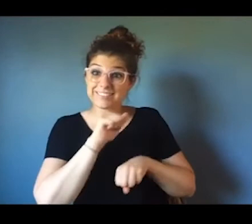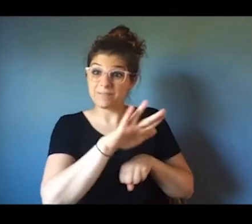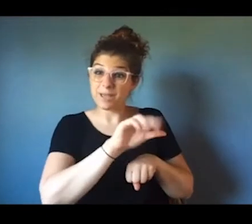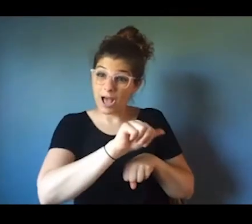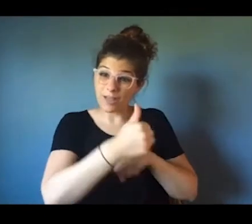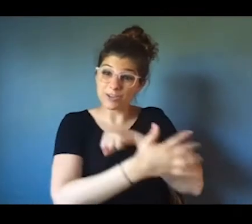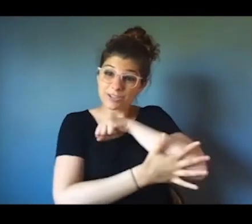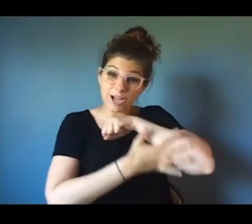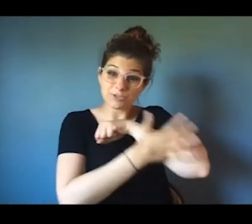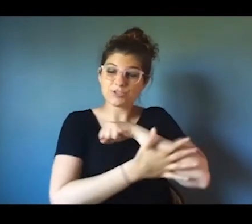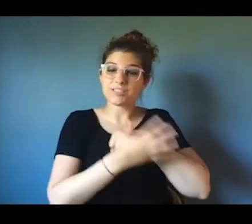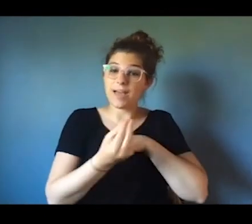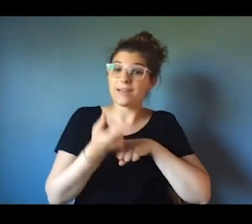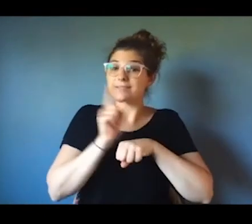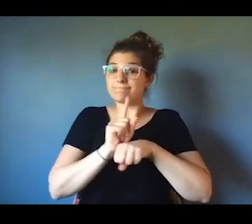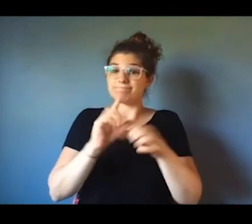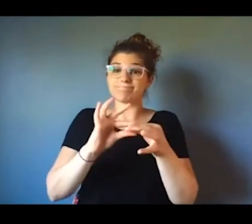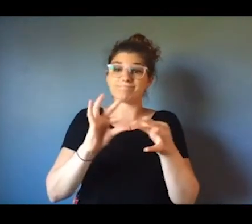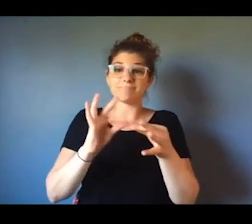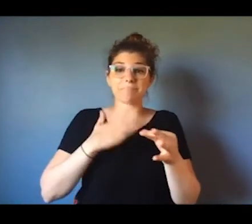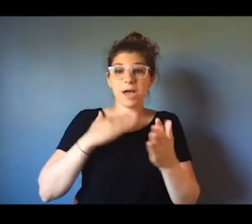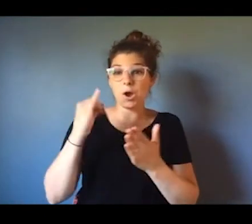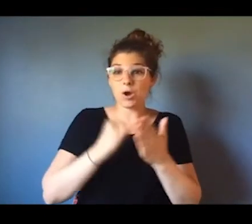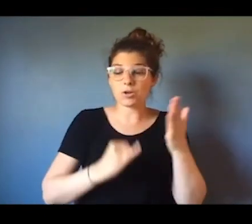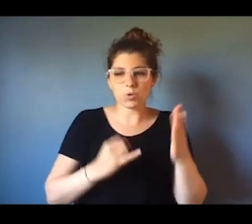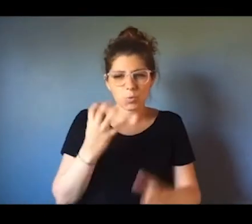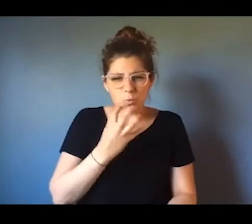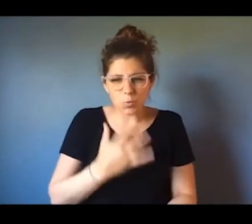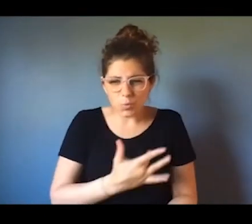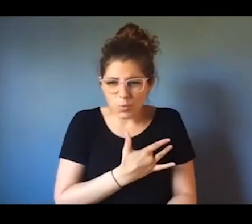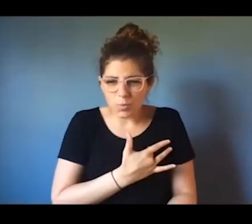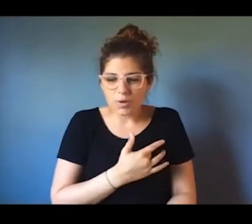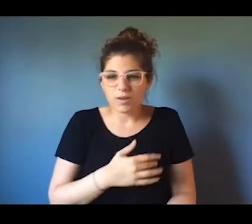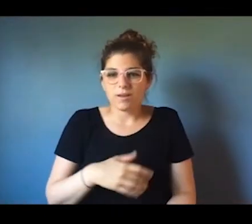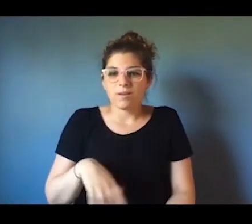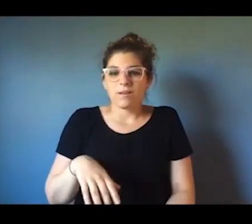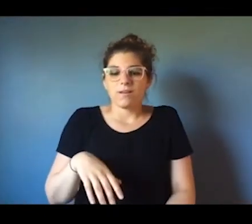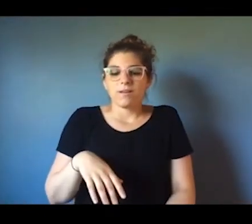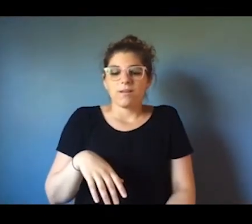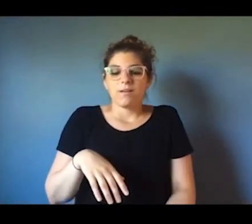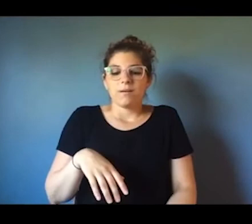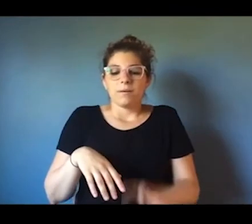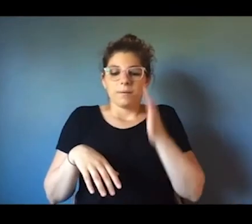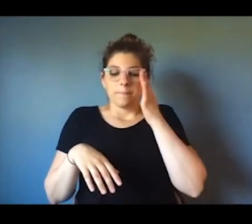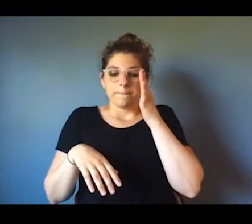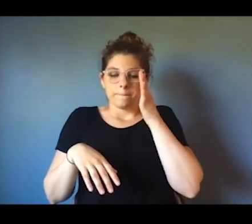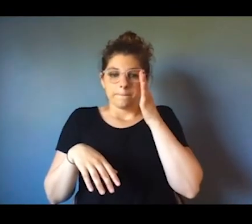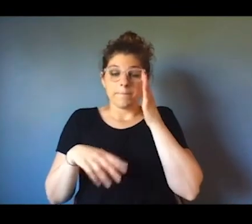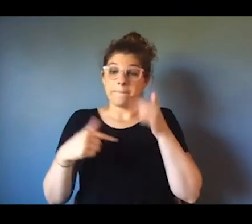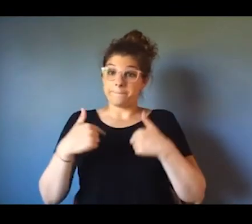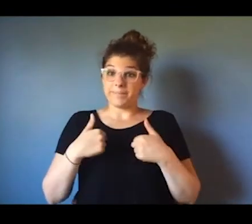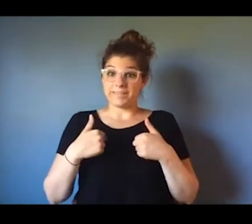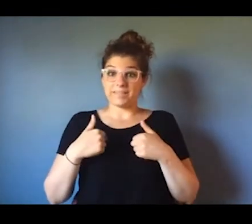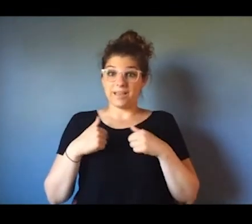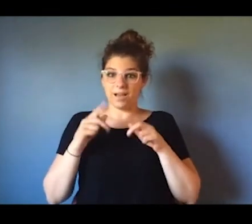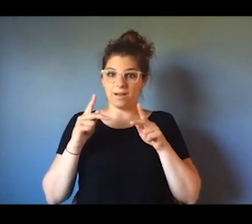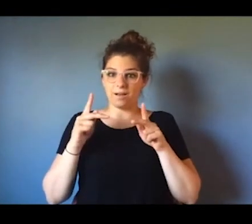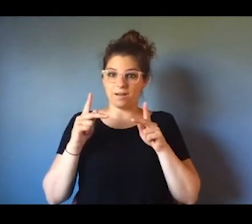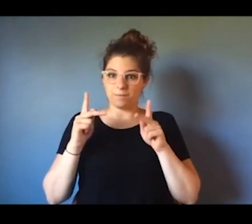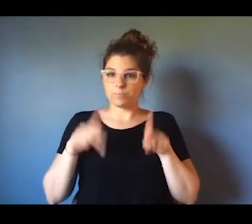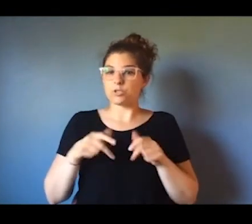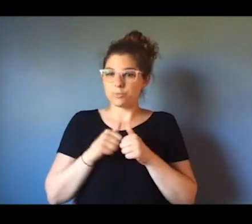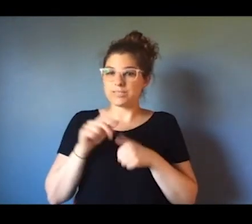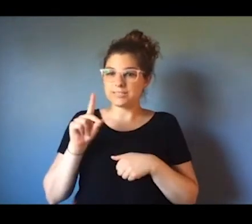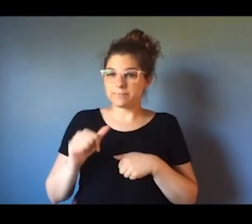to send me overseas and to be able to talk about my artwork, and to do that. But I think me